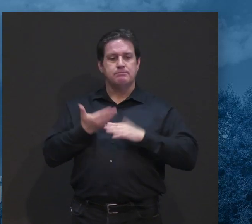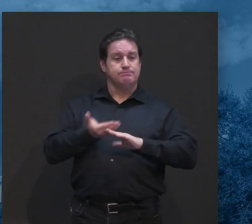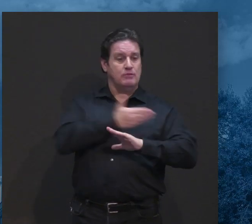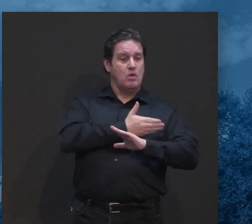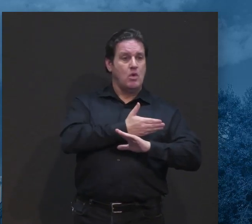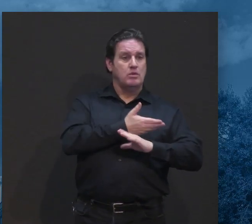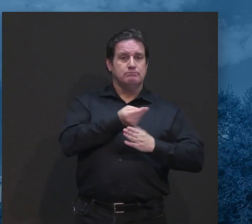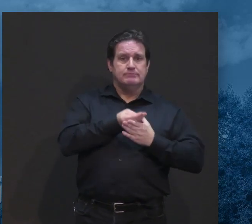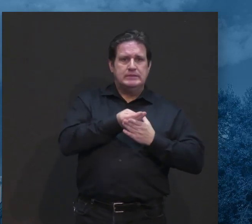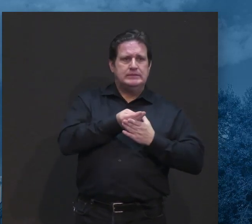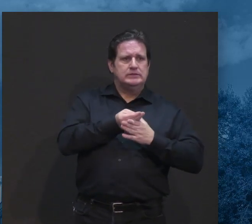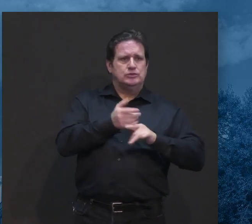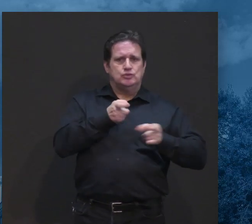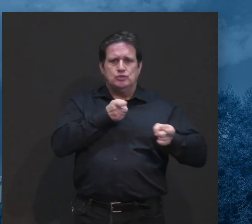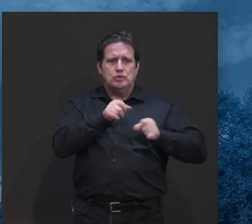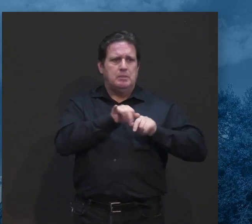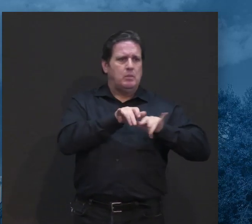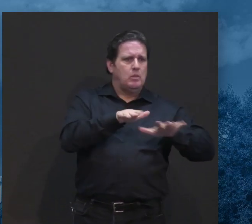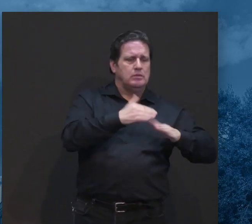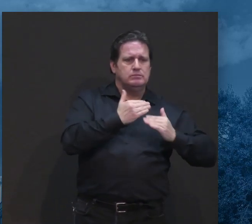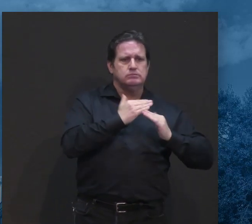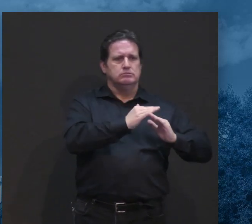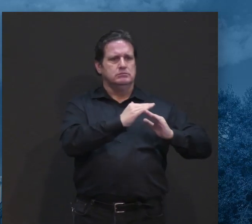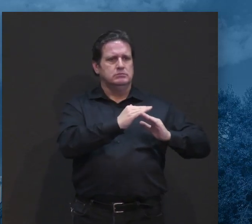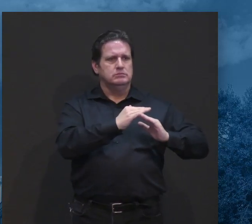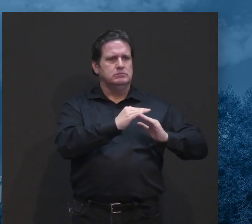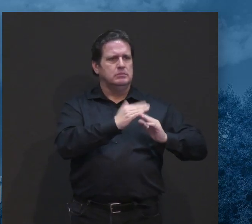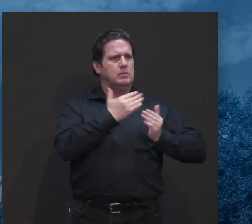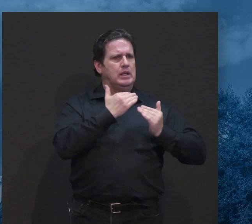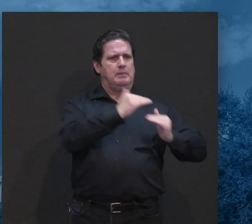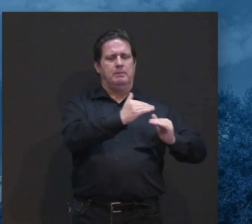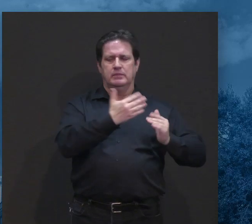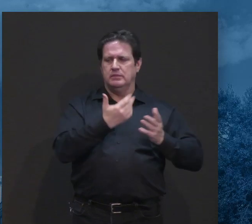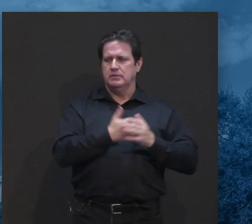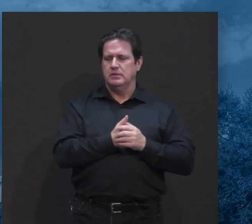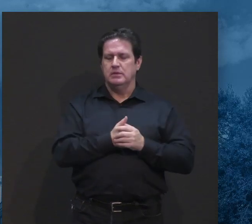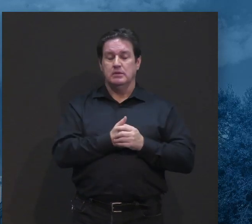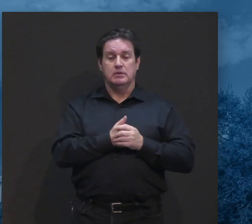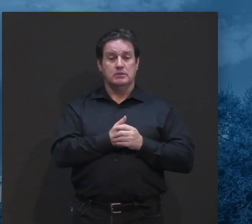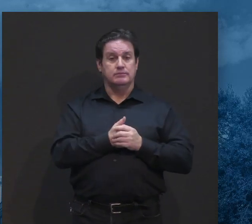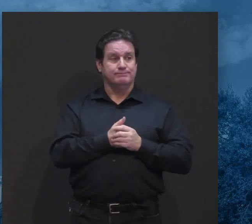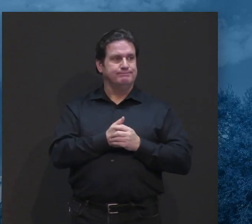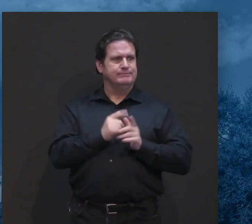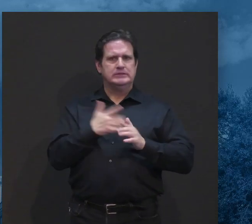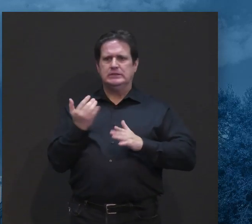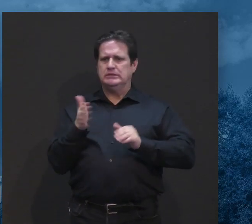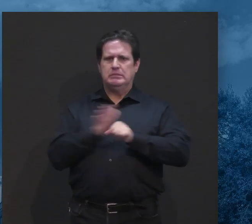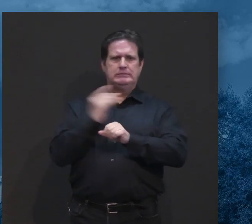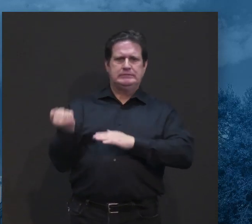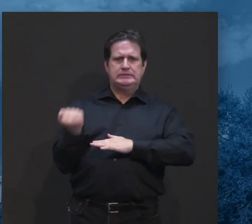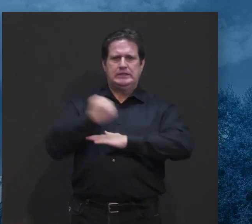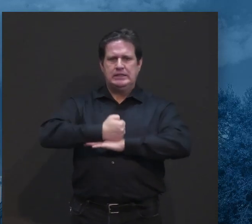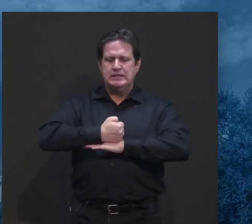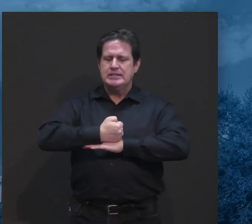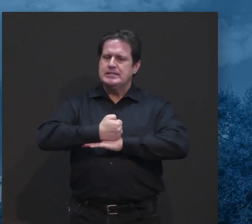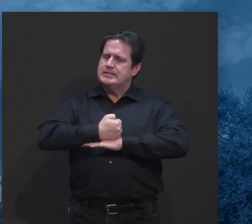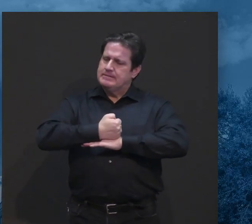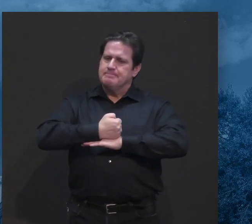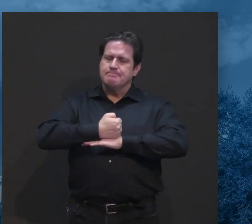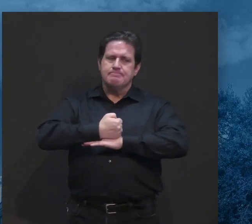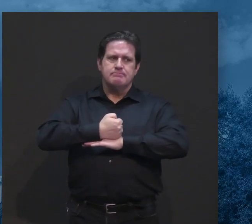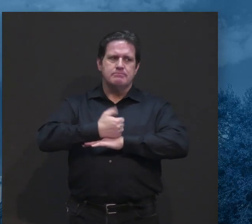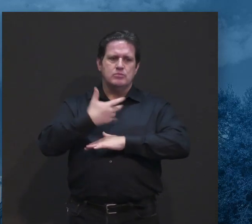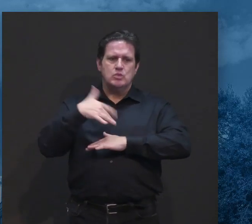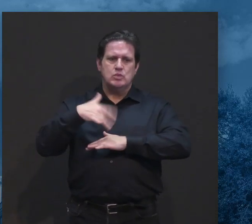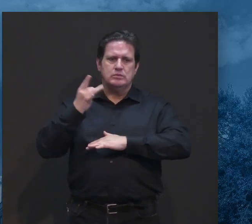try to control the spread would be more limited. A complete shutdown obviously has really